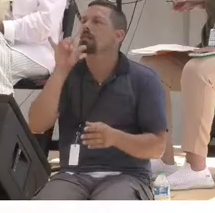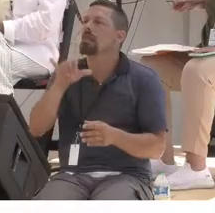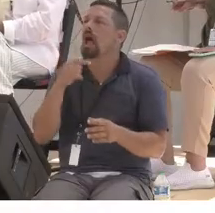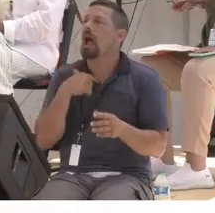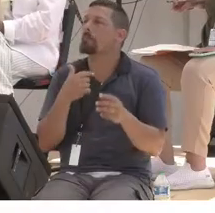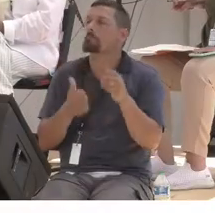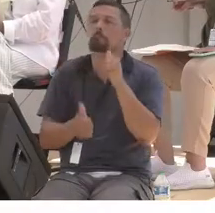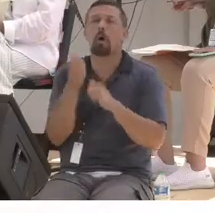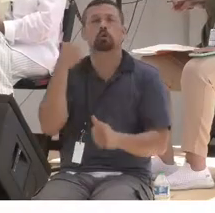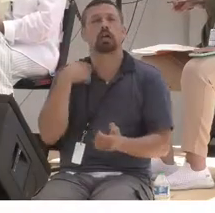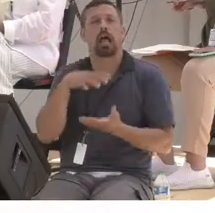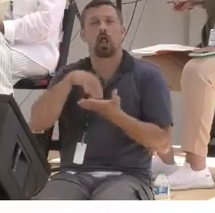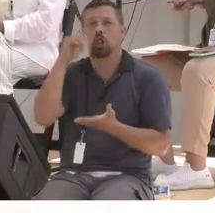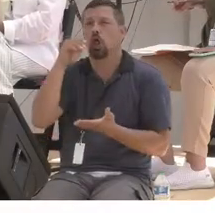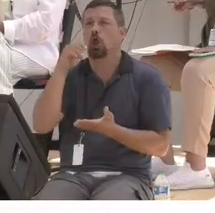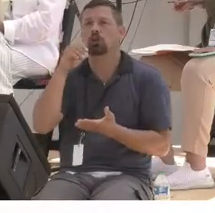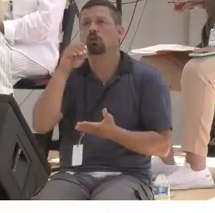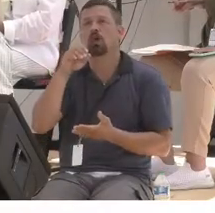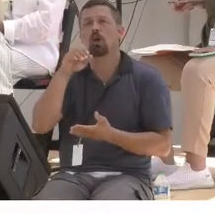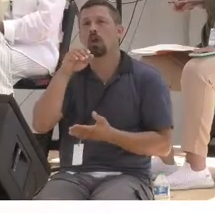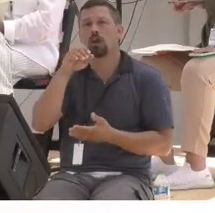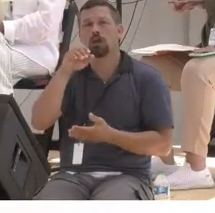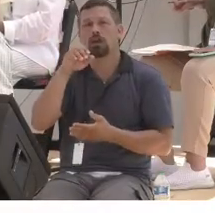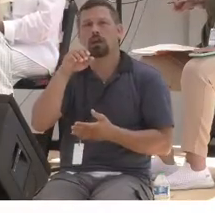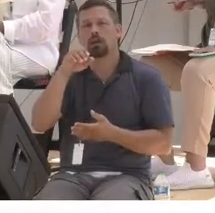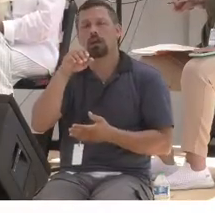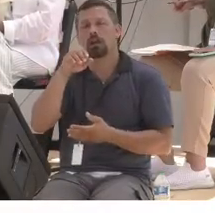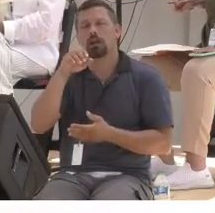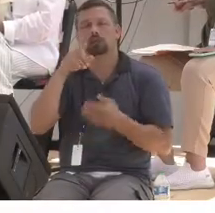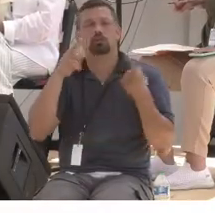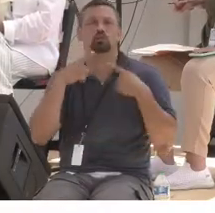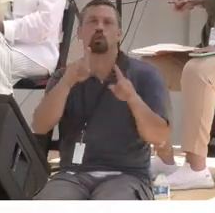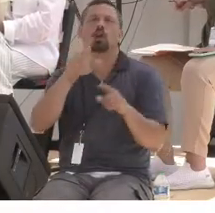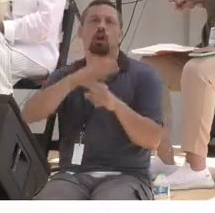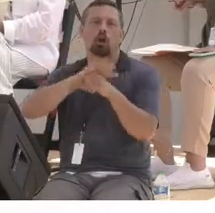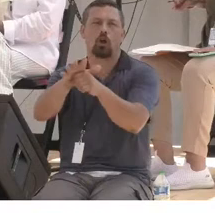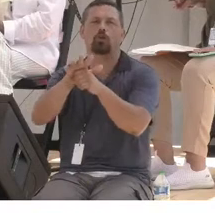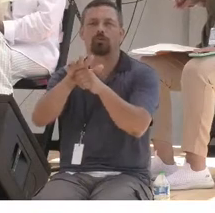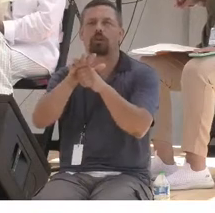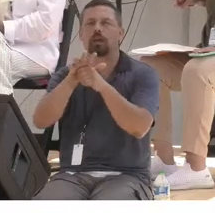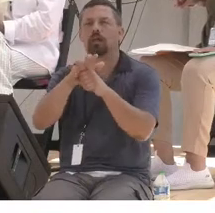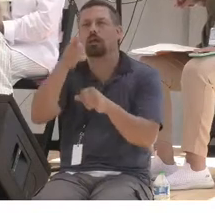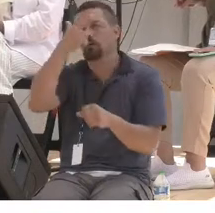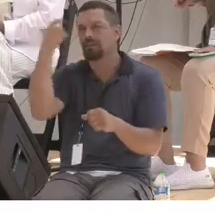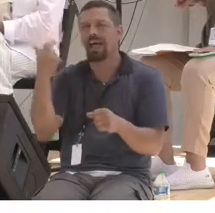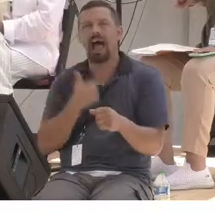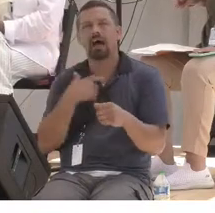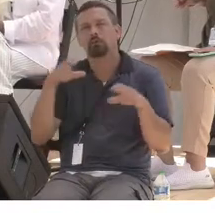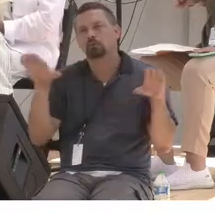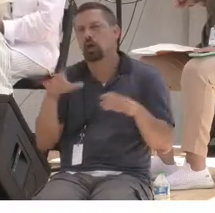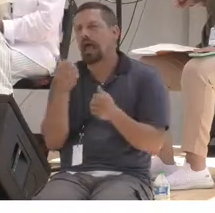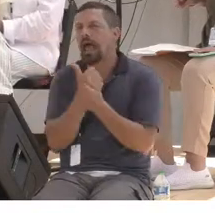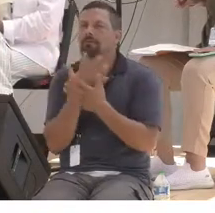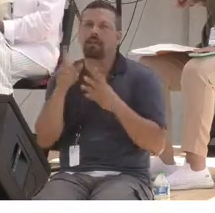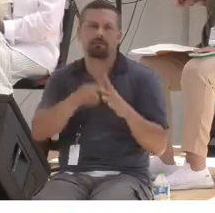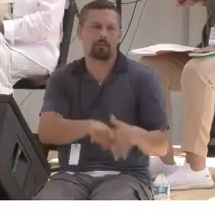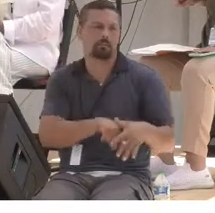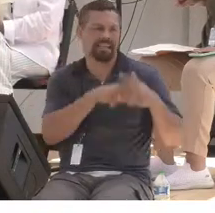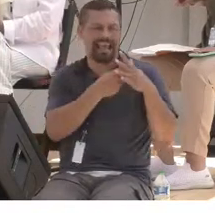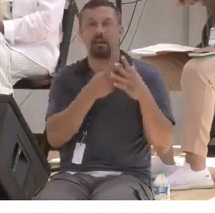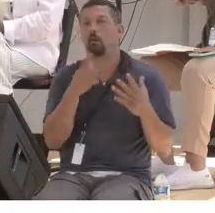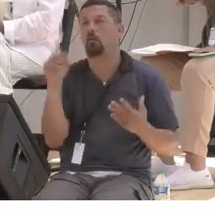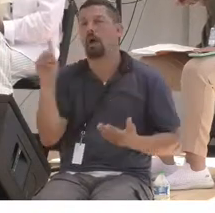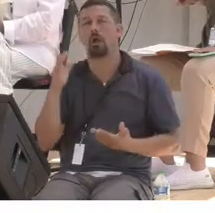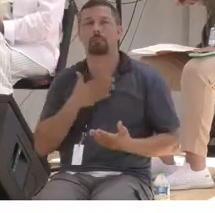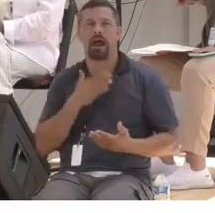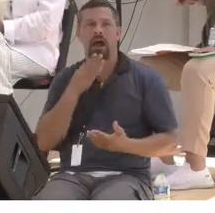actually learned this craft was when COVID started, because I started to do everything from scratch in my house,